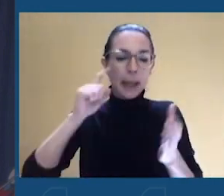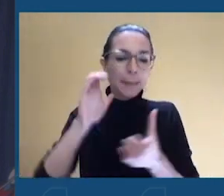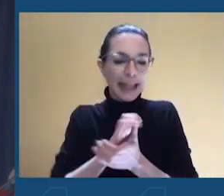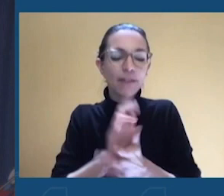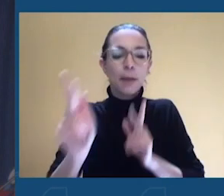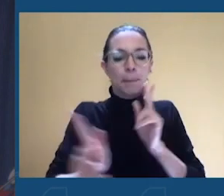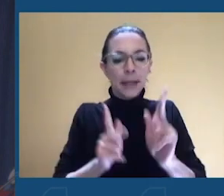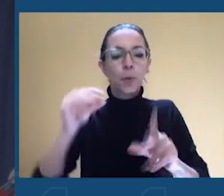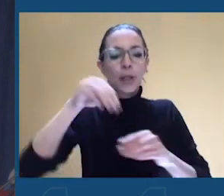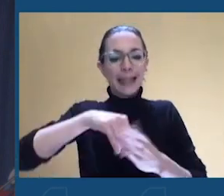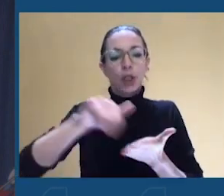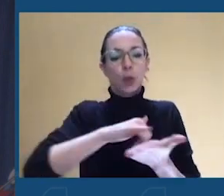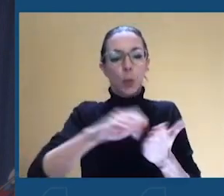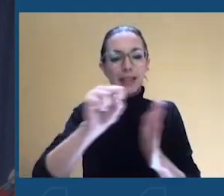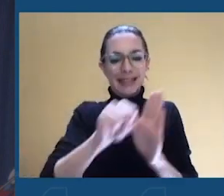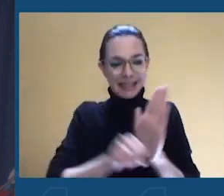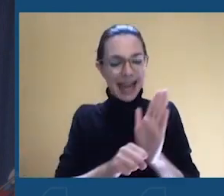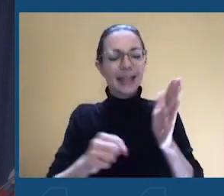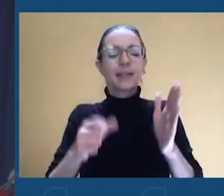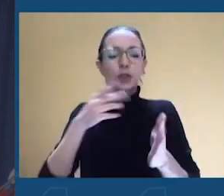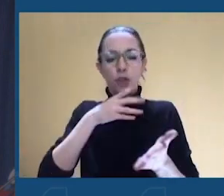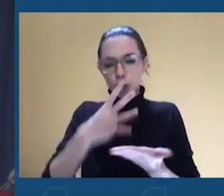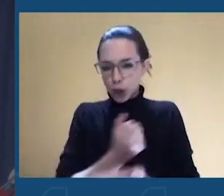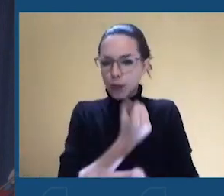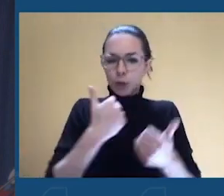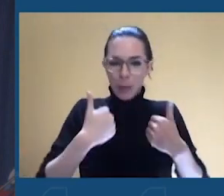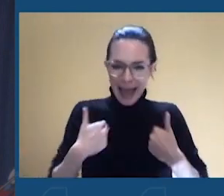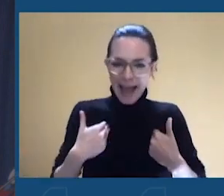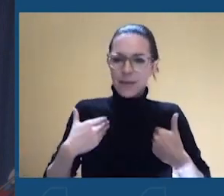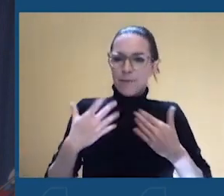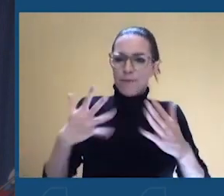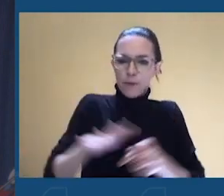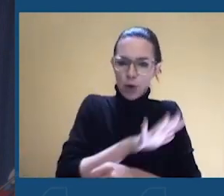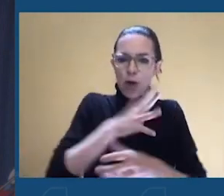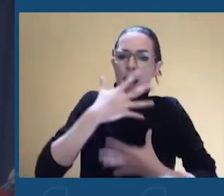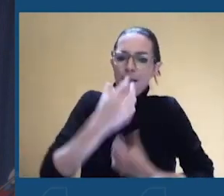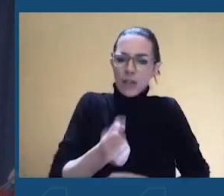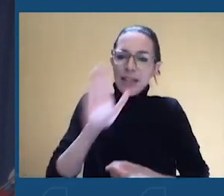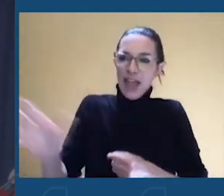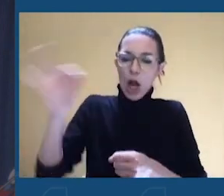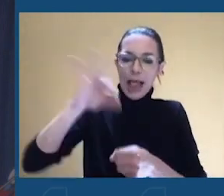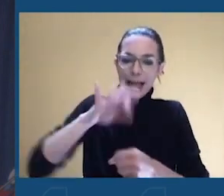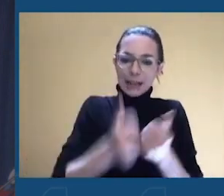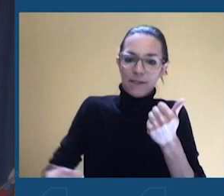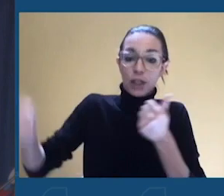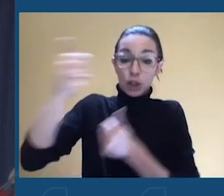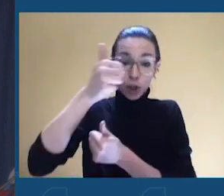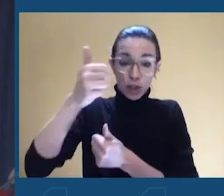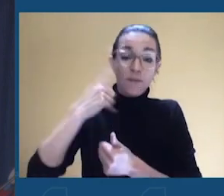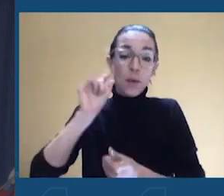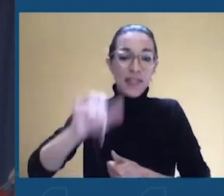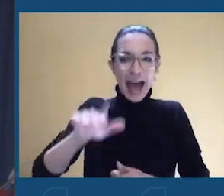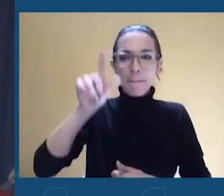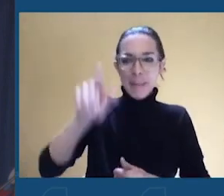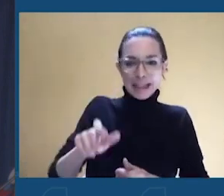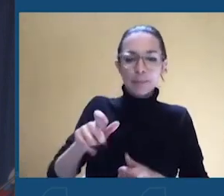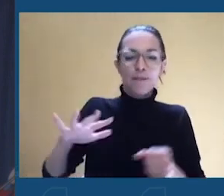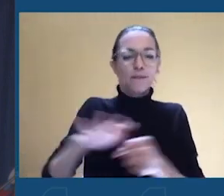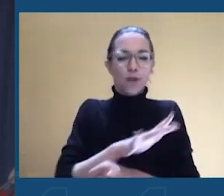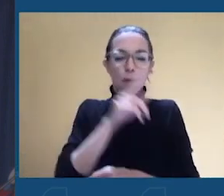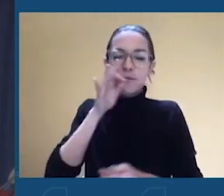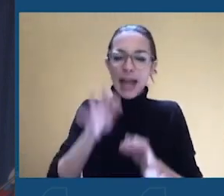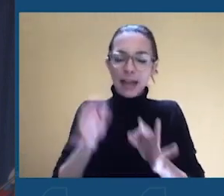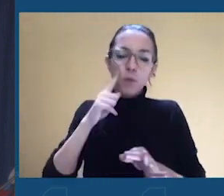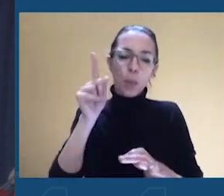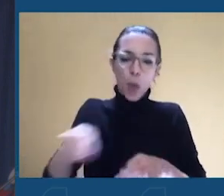have absolute confidence in their elected officials. And for that to happen, they must have full faith in those serving in the highest levels